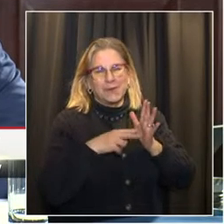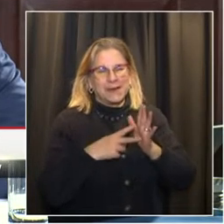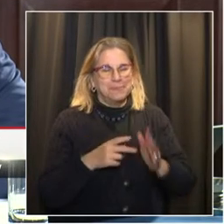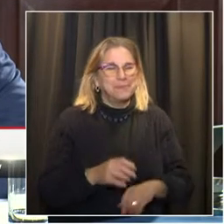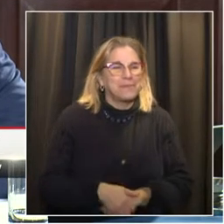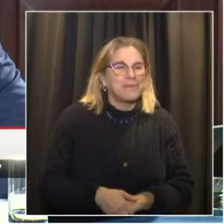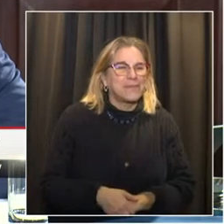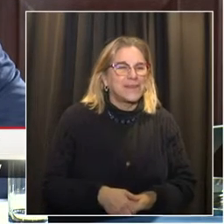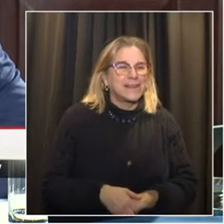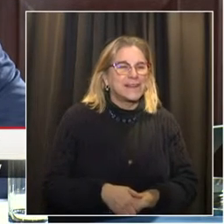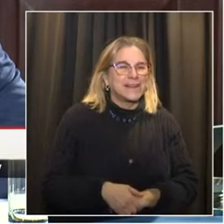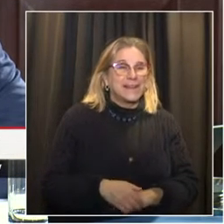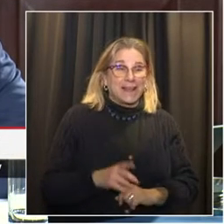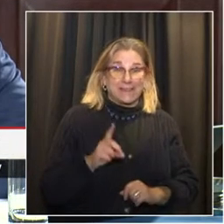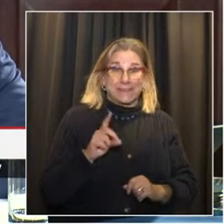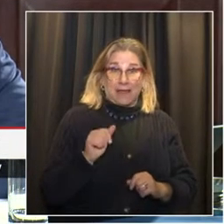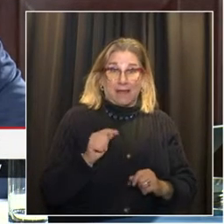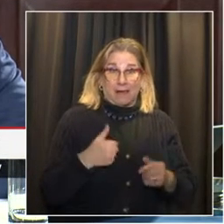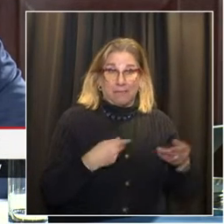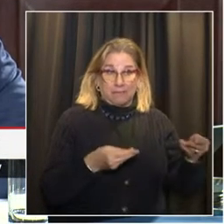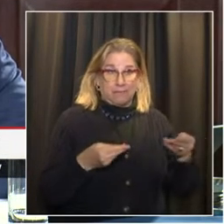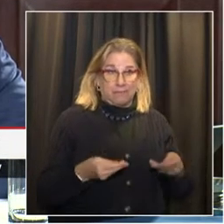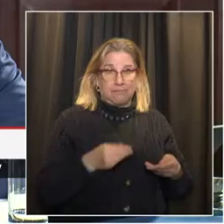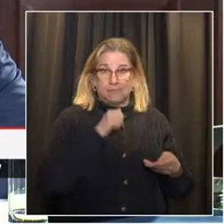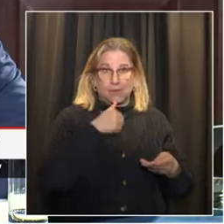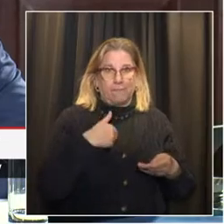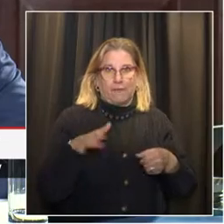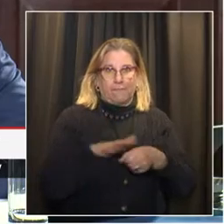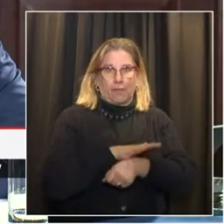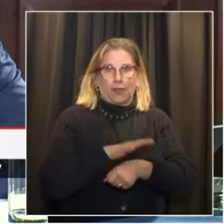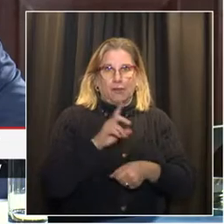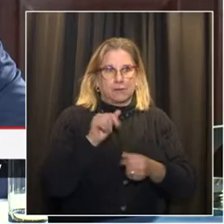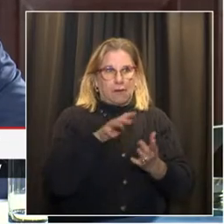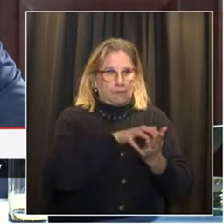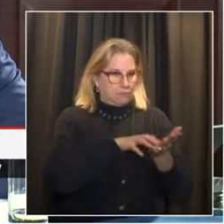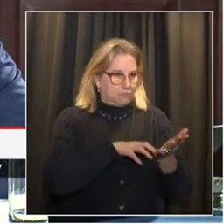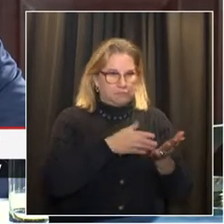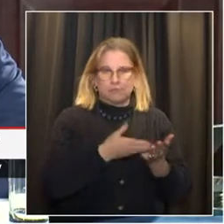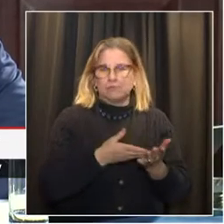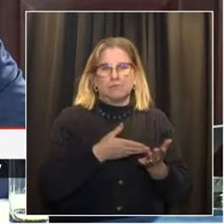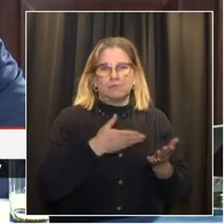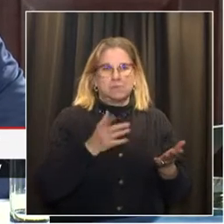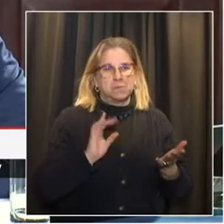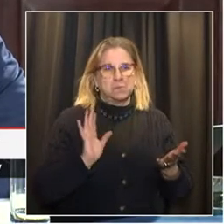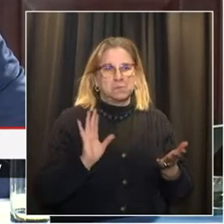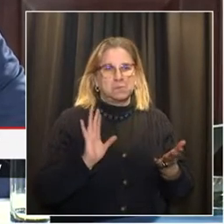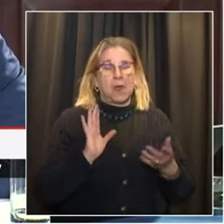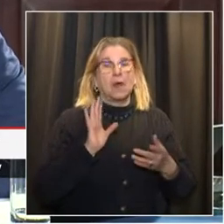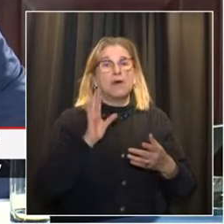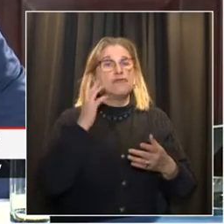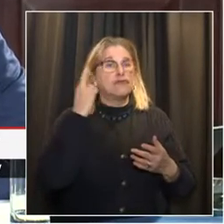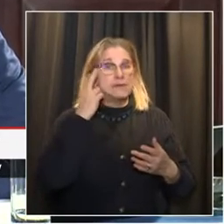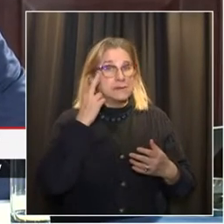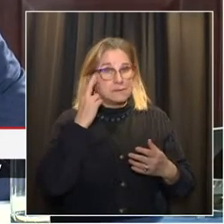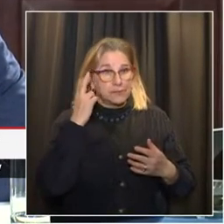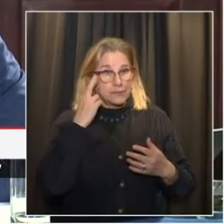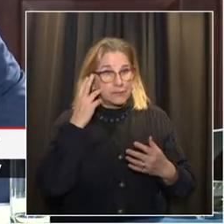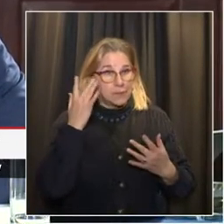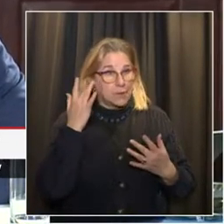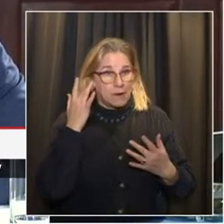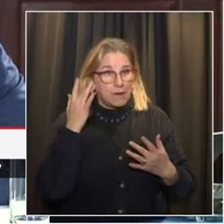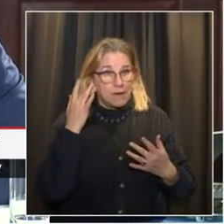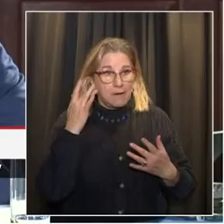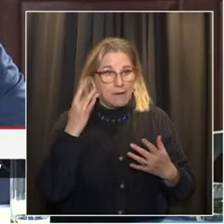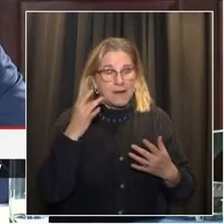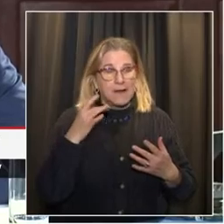be able to suggest whether it's valid or not. Part of me even including it, though, is it raises questions. So at